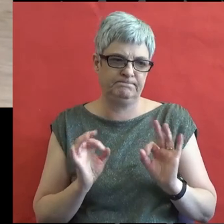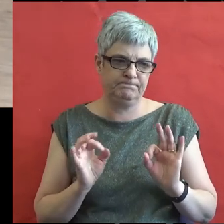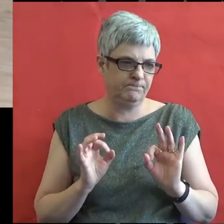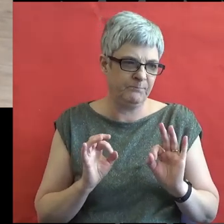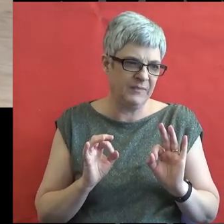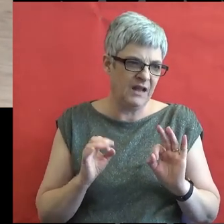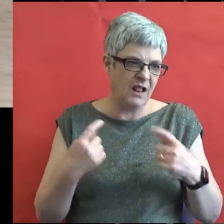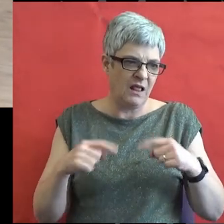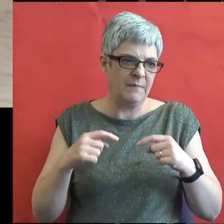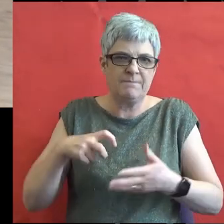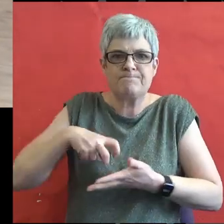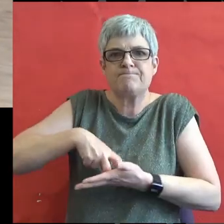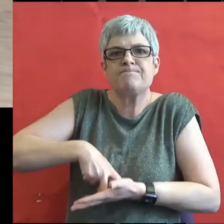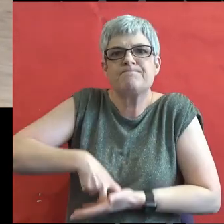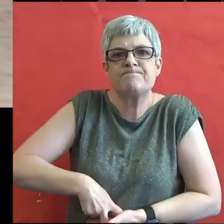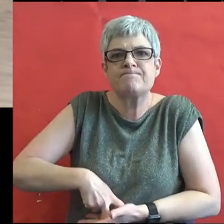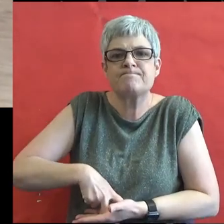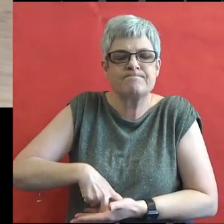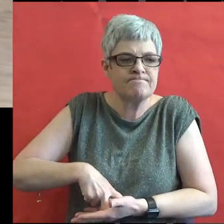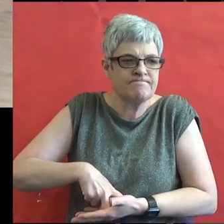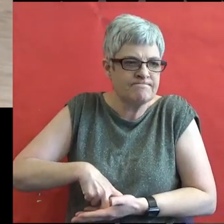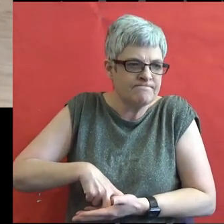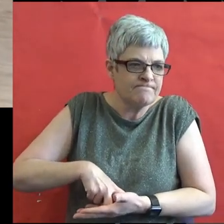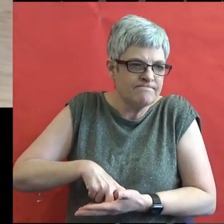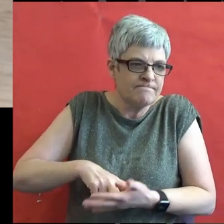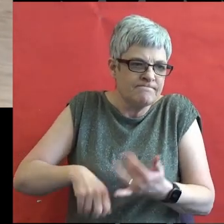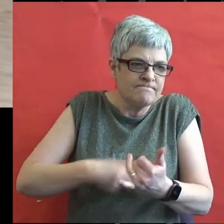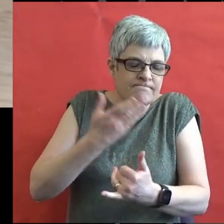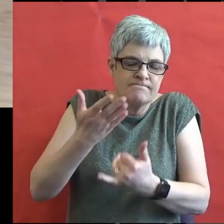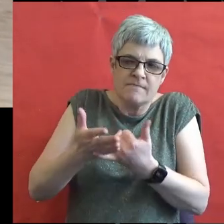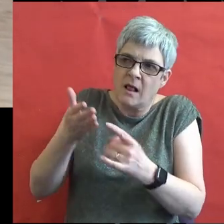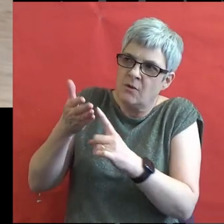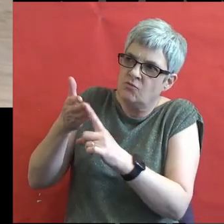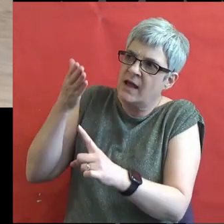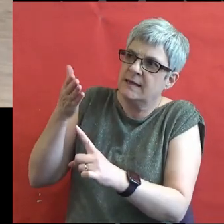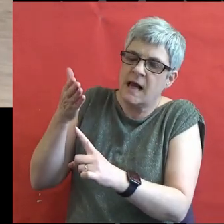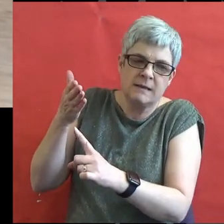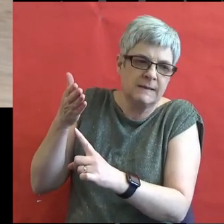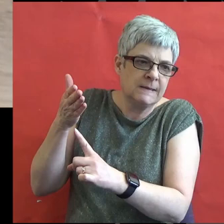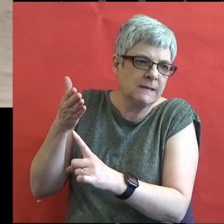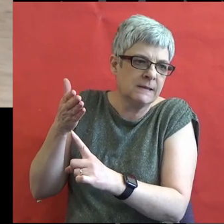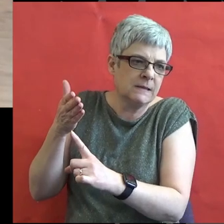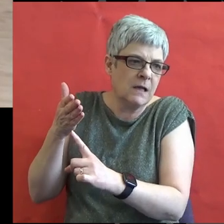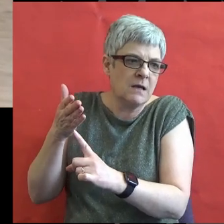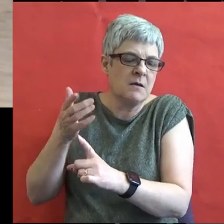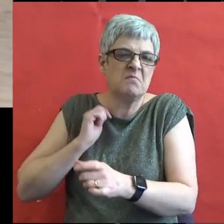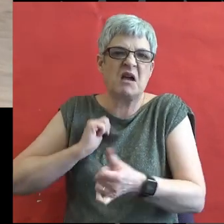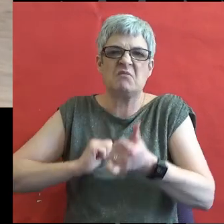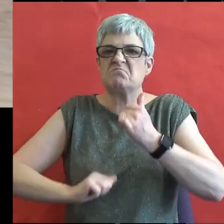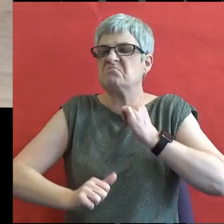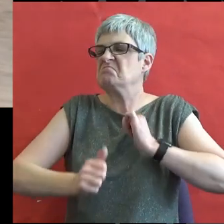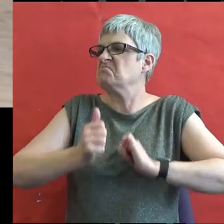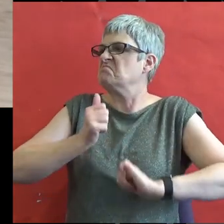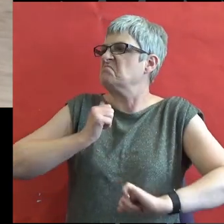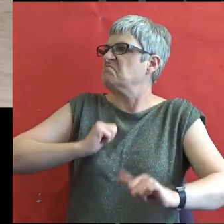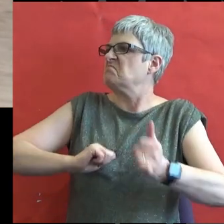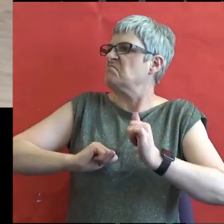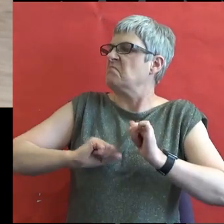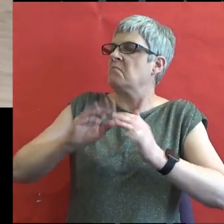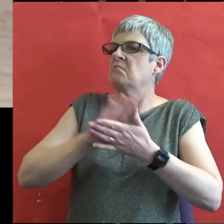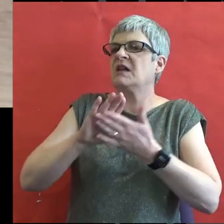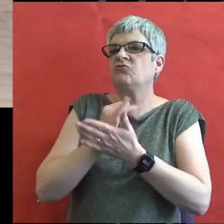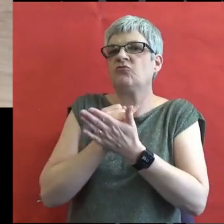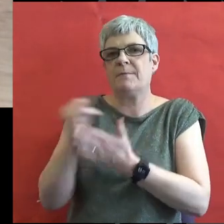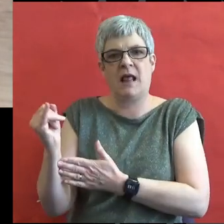Let me stay on my knees until I come to recognise how my haughtiness is just rebellion